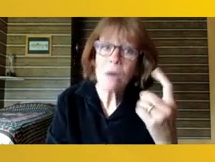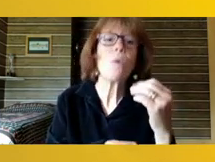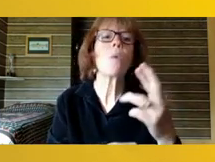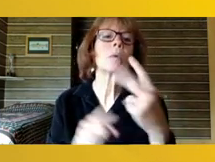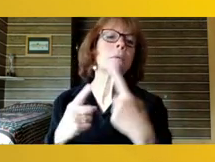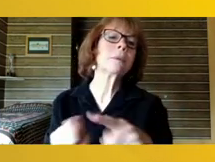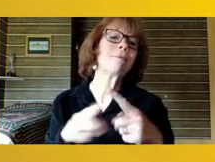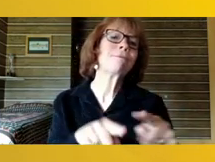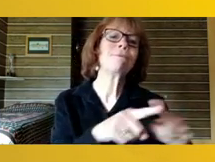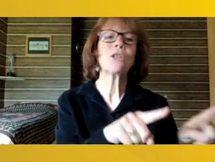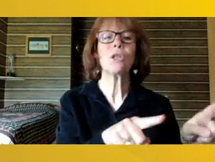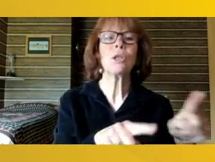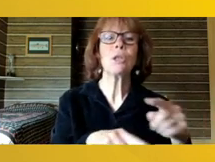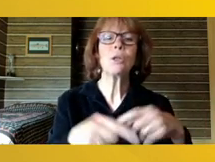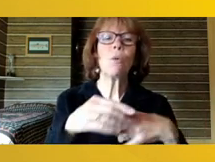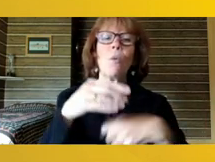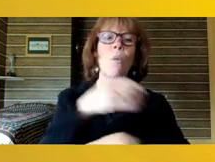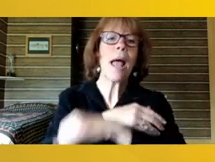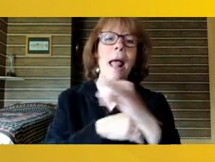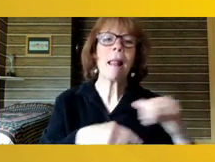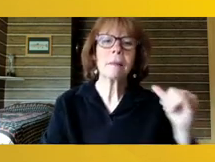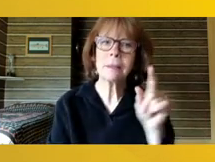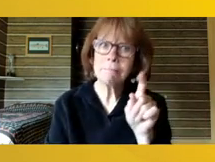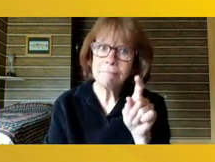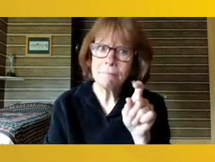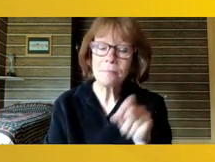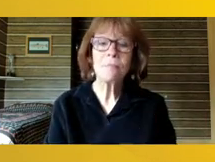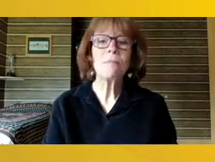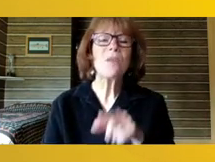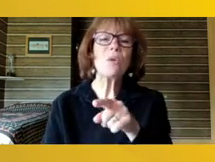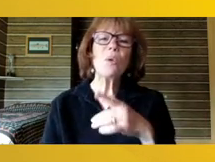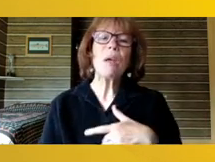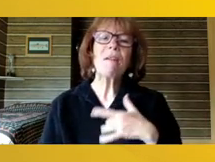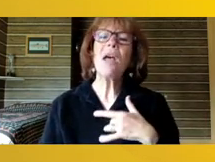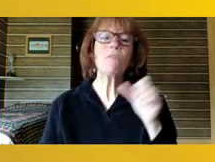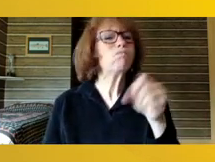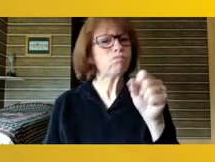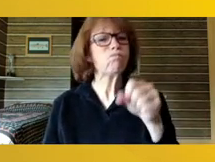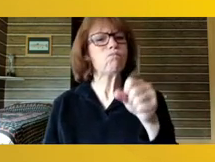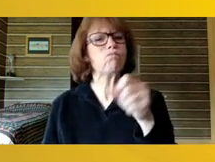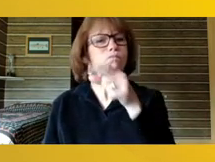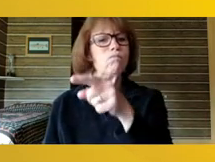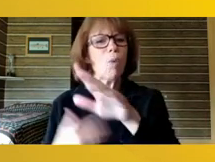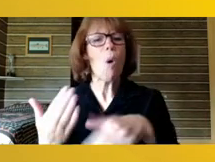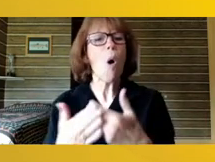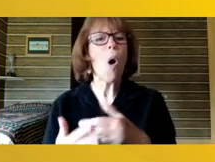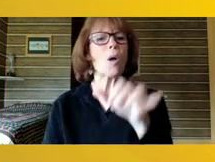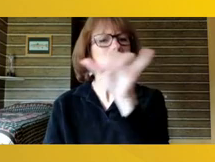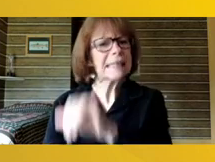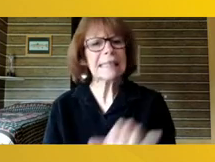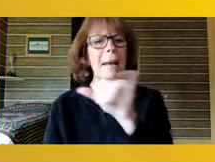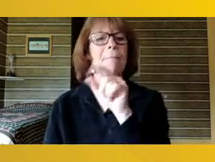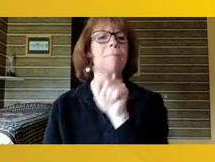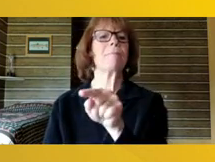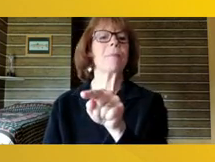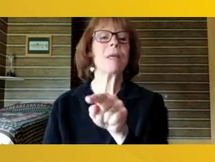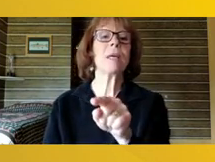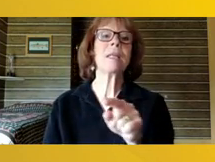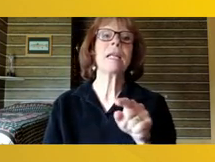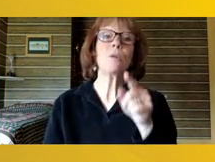them are the same whale. And if you do think any of them are the same, go ahead and put the matching pairs in the chat.